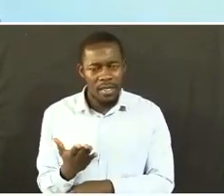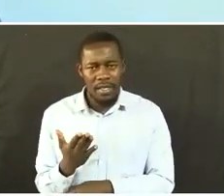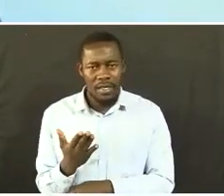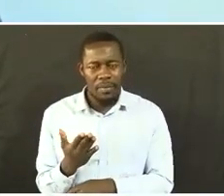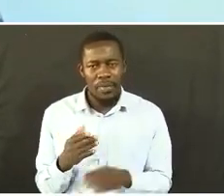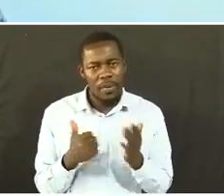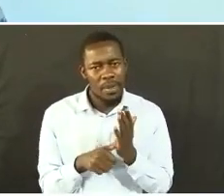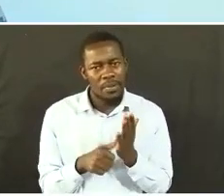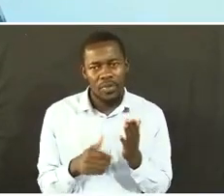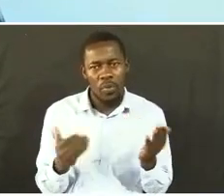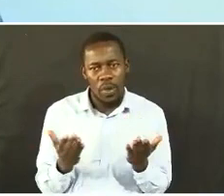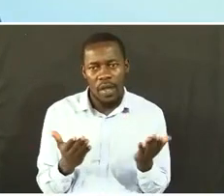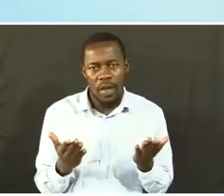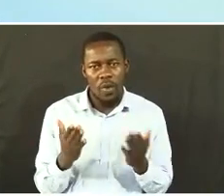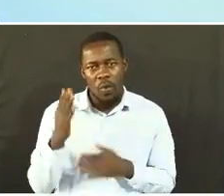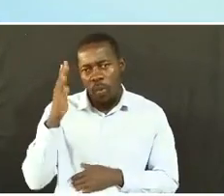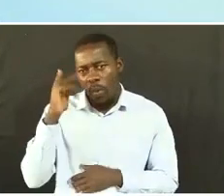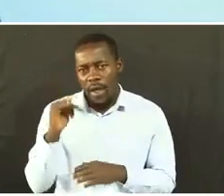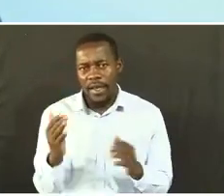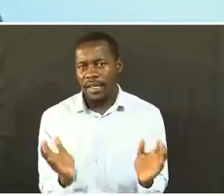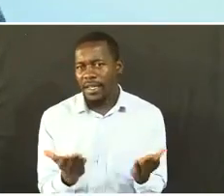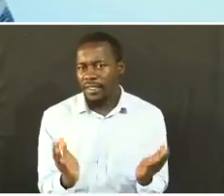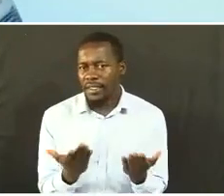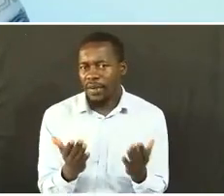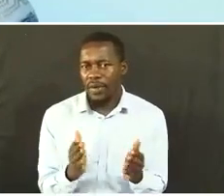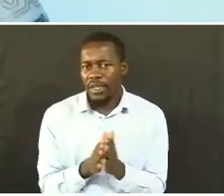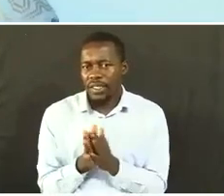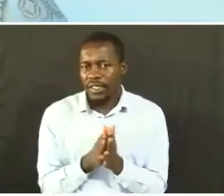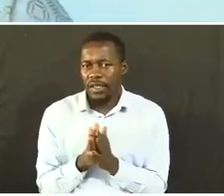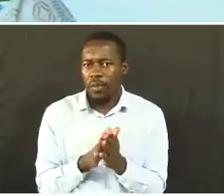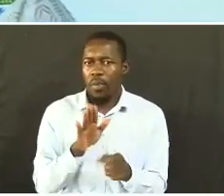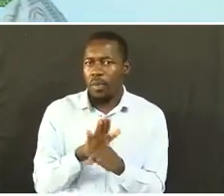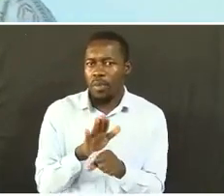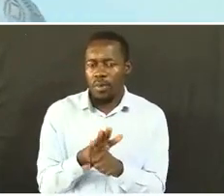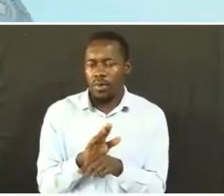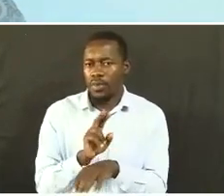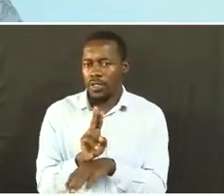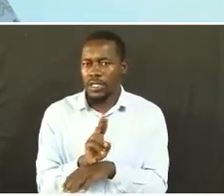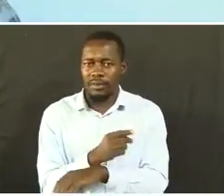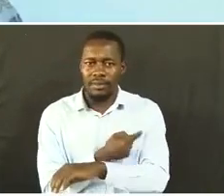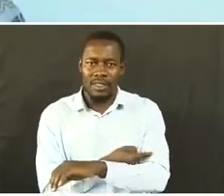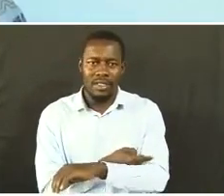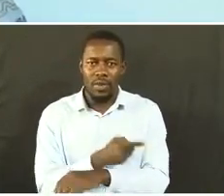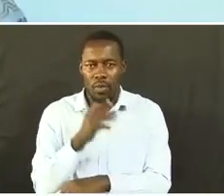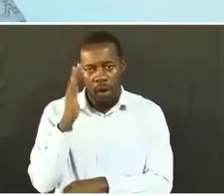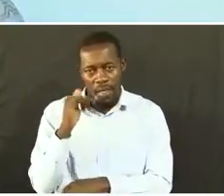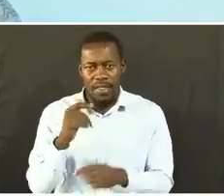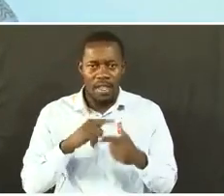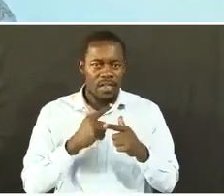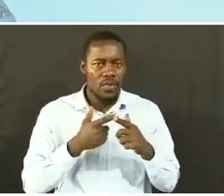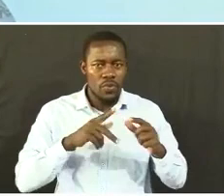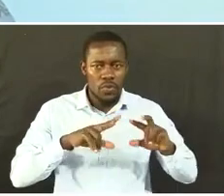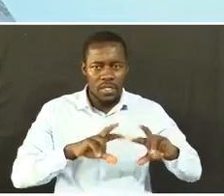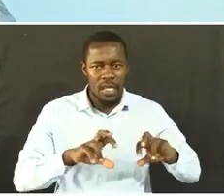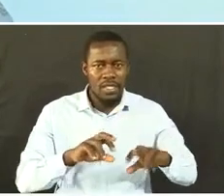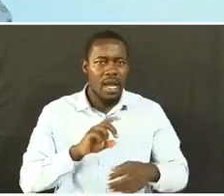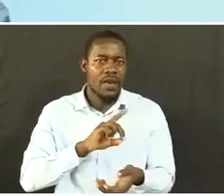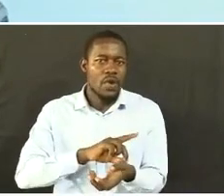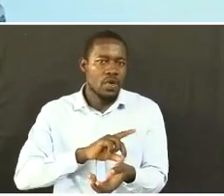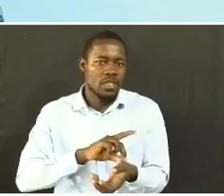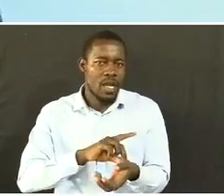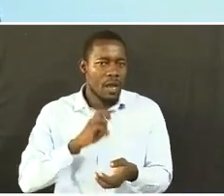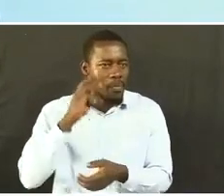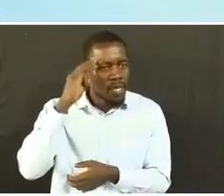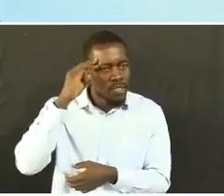What is it that has motivated them to get involved in this? And then you need to seek expert help in terms of mental